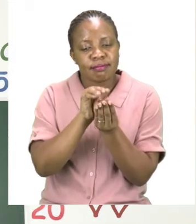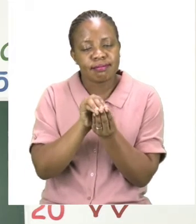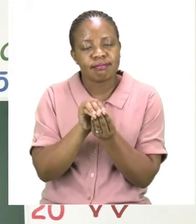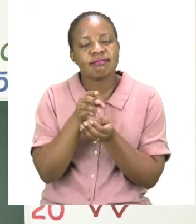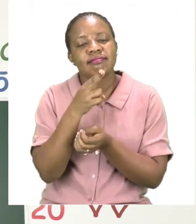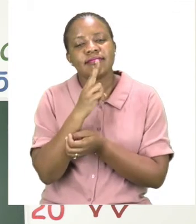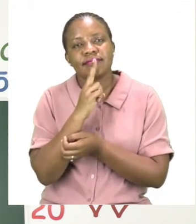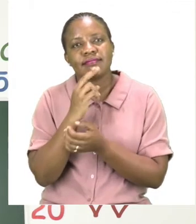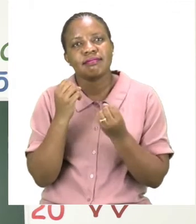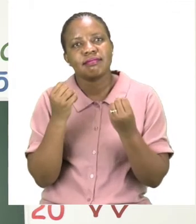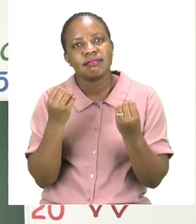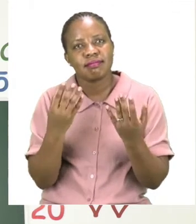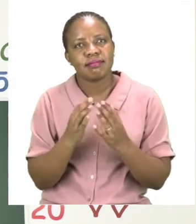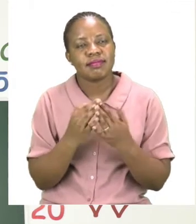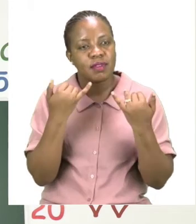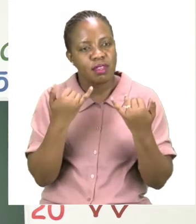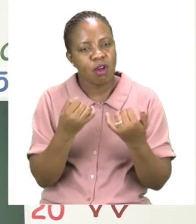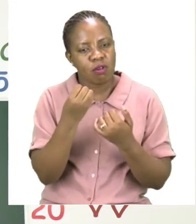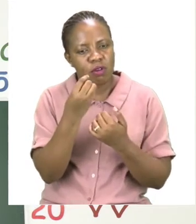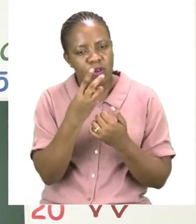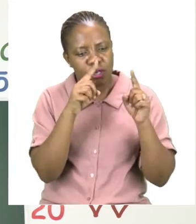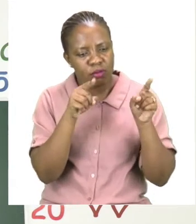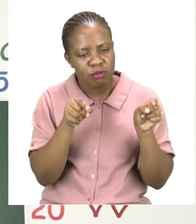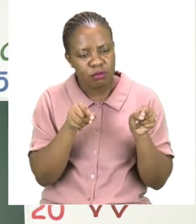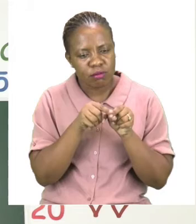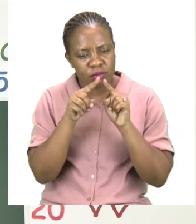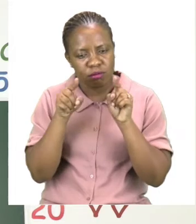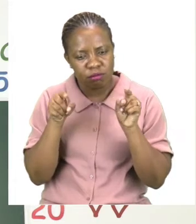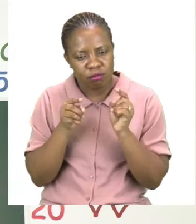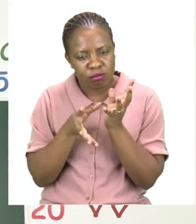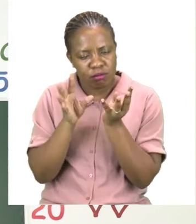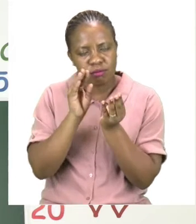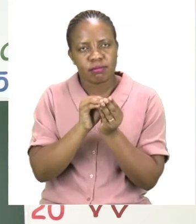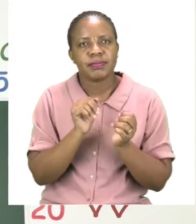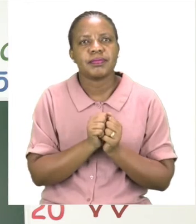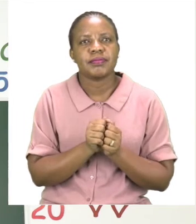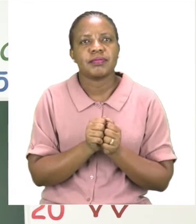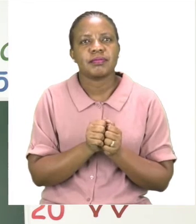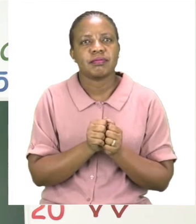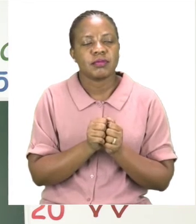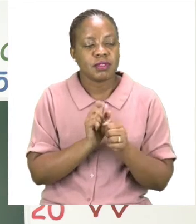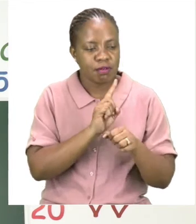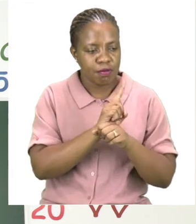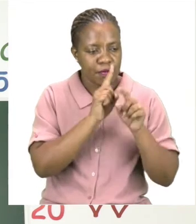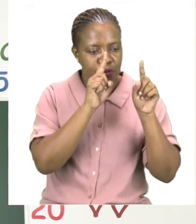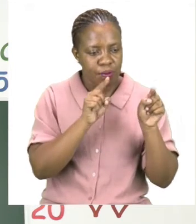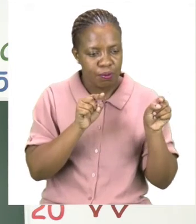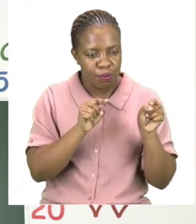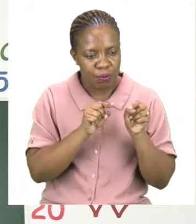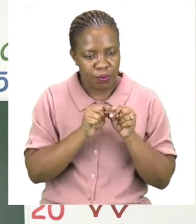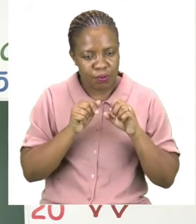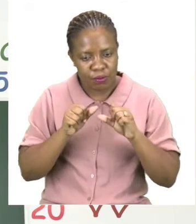count everything. So let us count everything from the first one to the second one. Let's